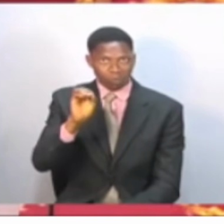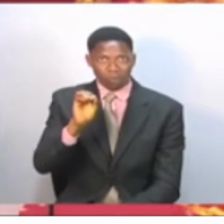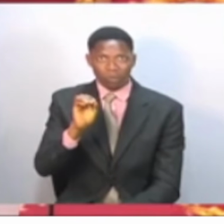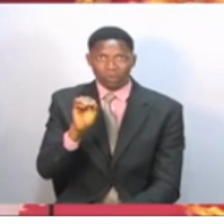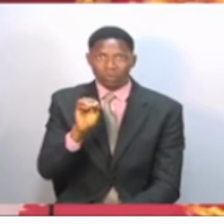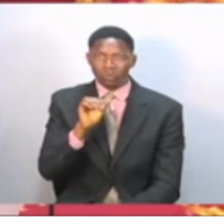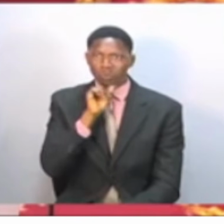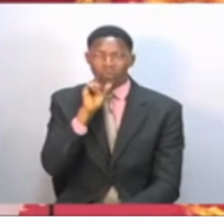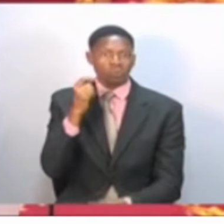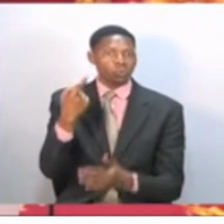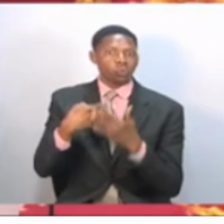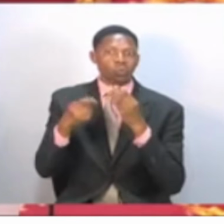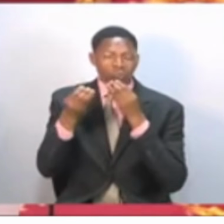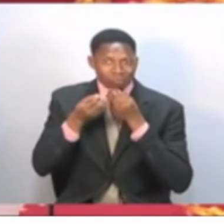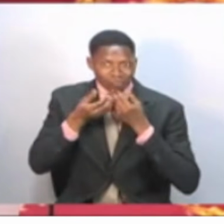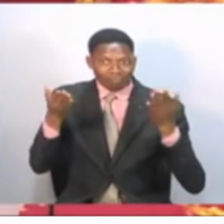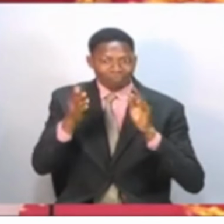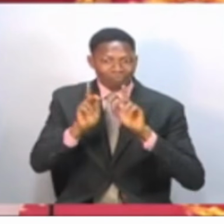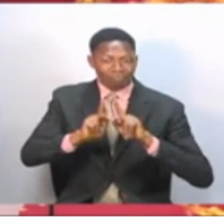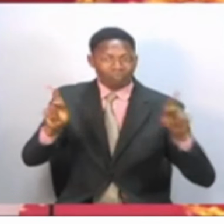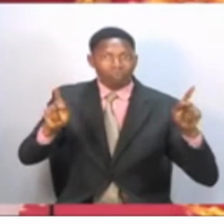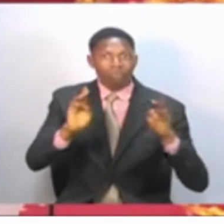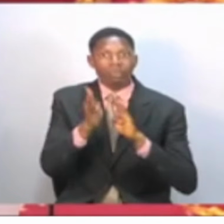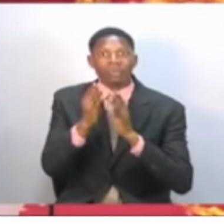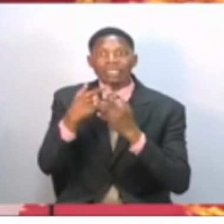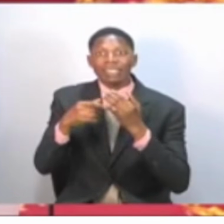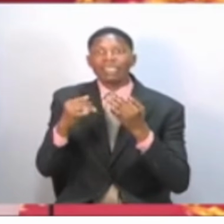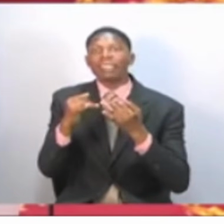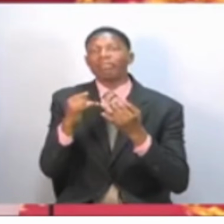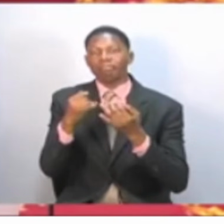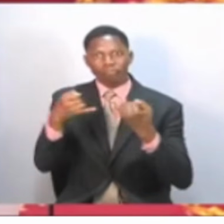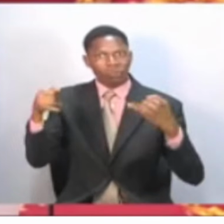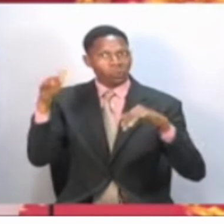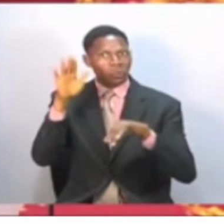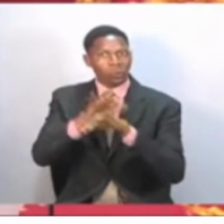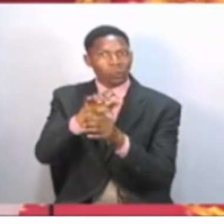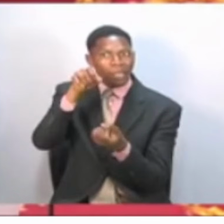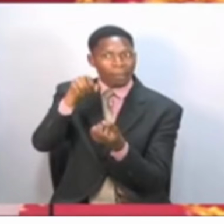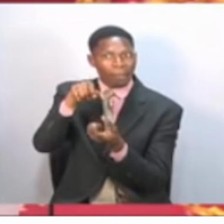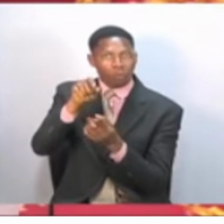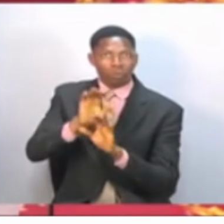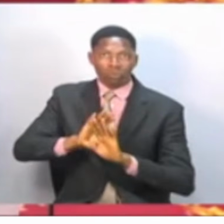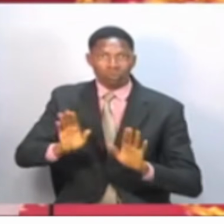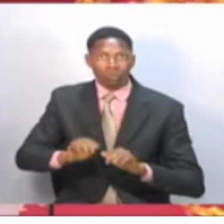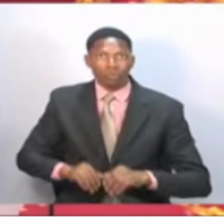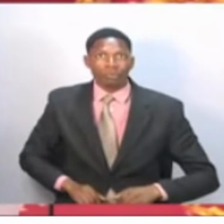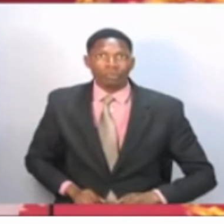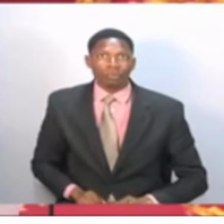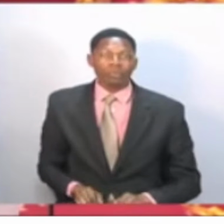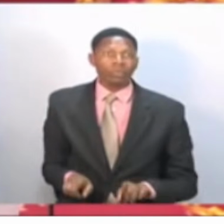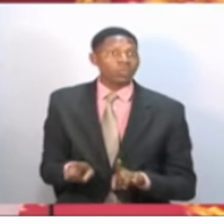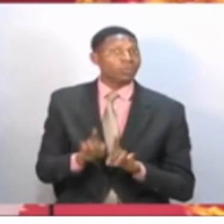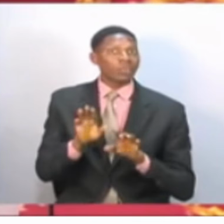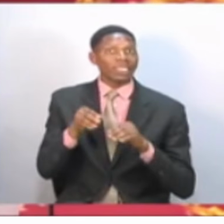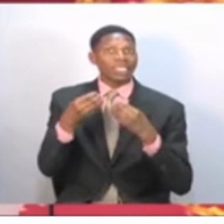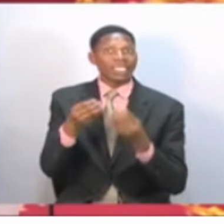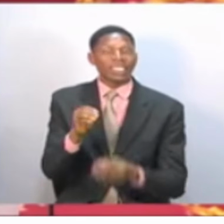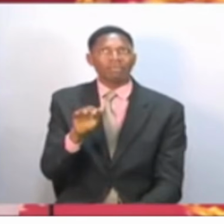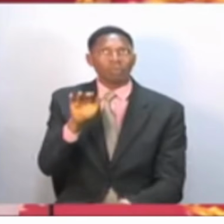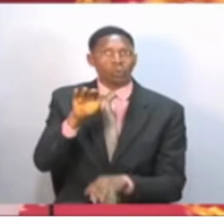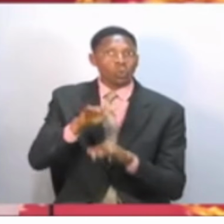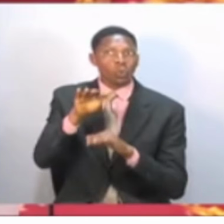been published by a certain online portal. We have also awarded over